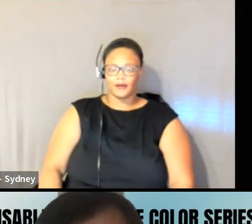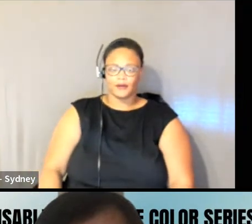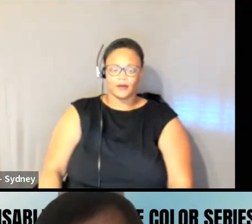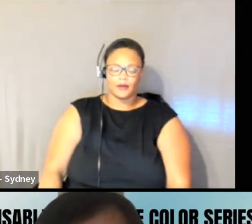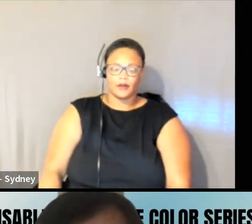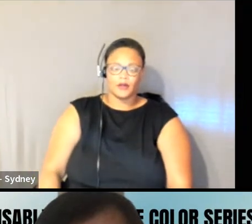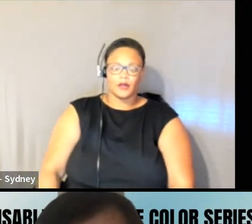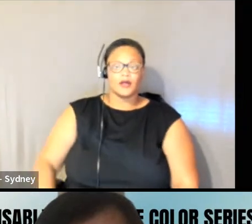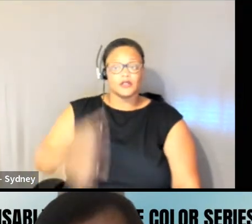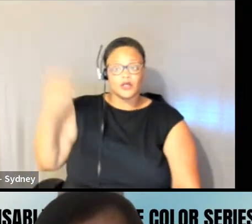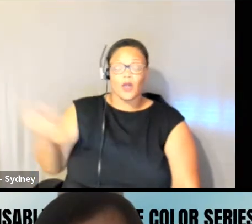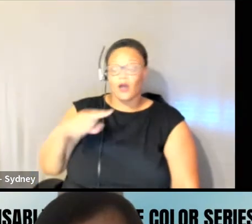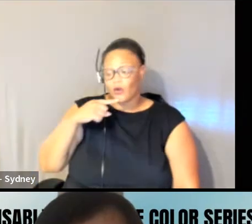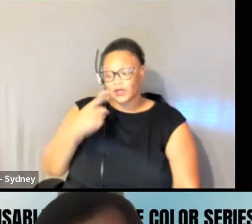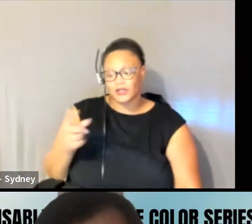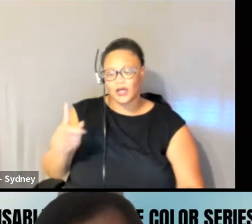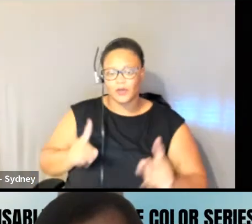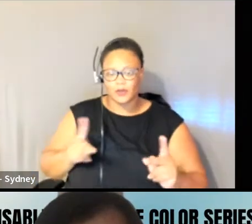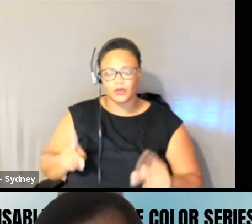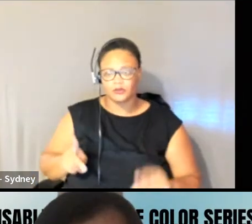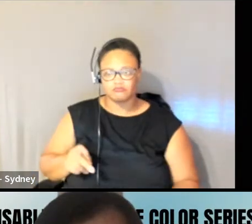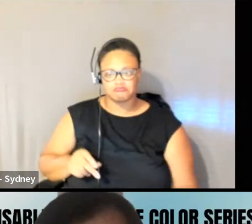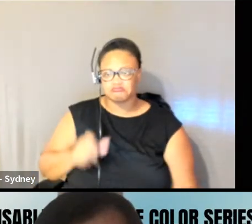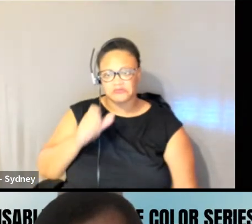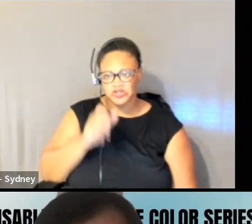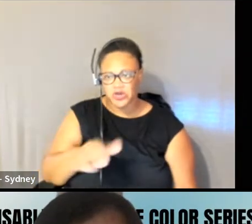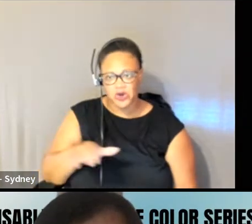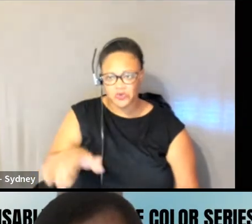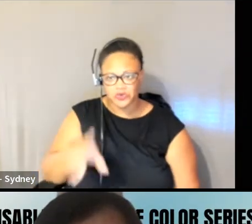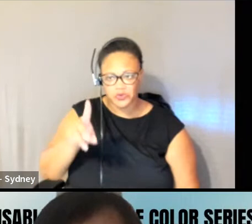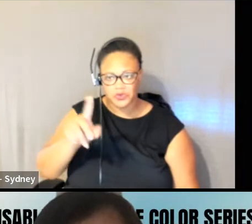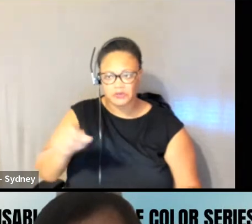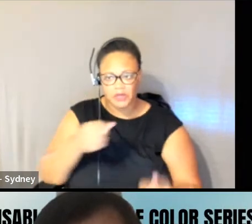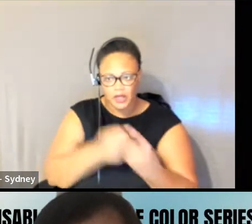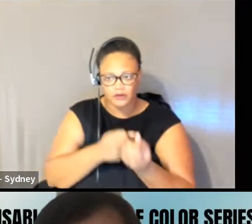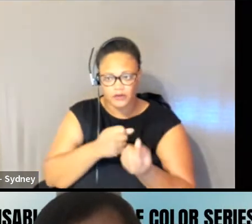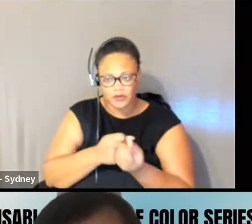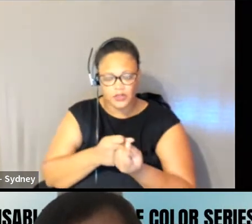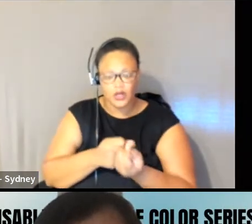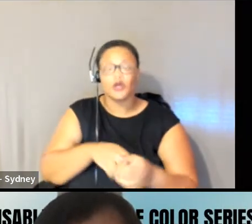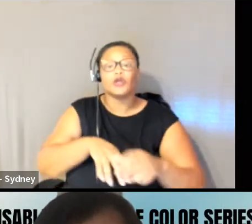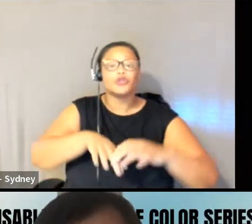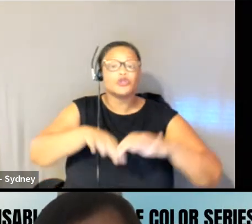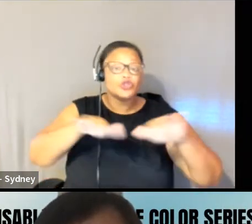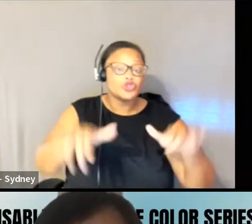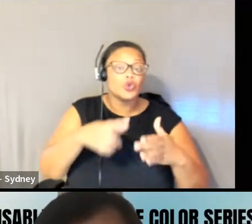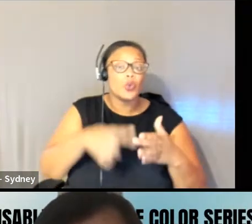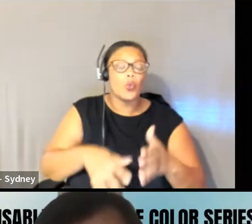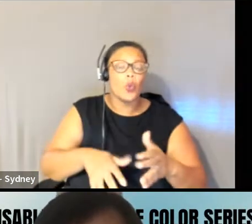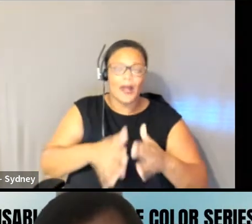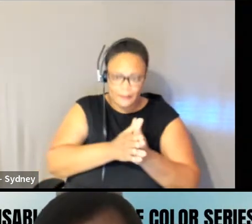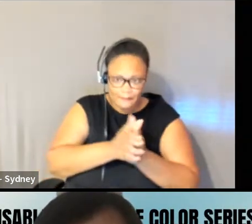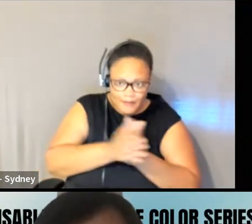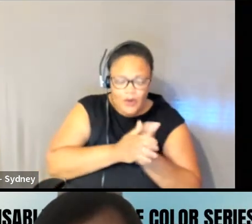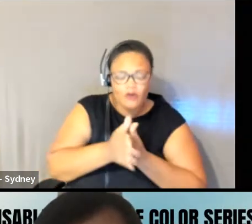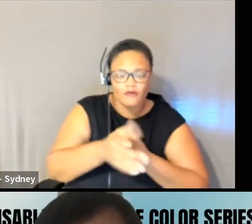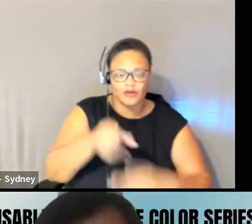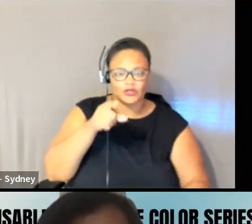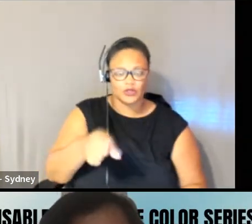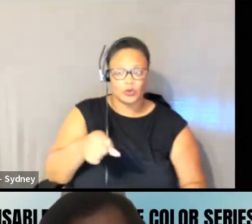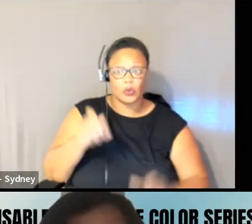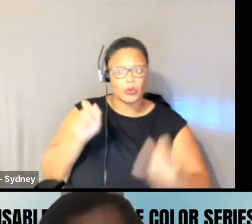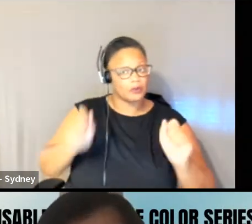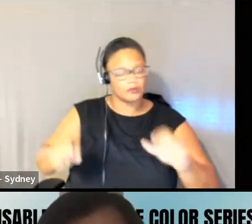always tell people is, don't do disability advocacy. Do the advocacy that moves you, whether that is education, whether that